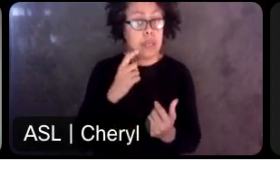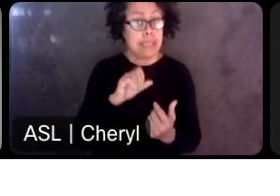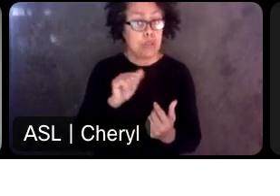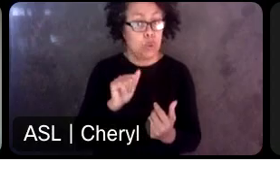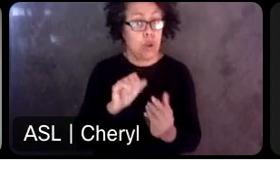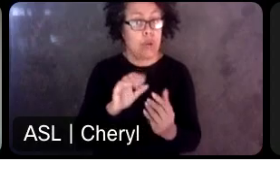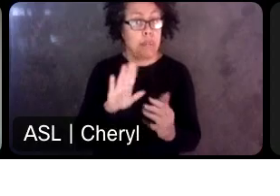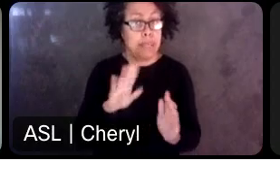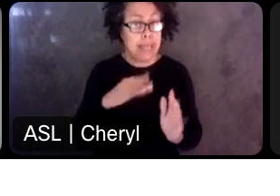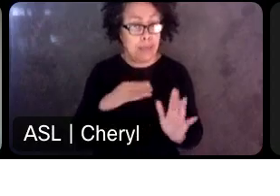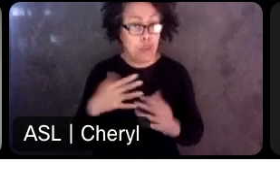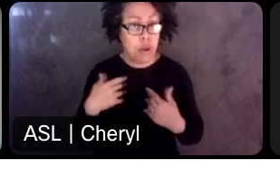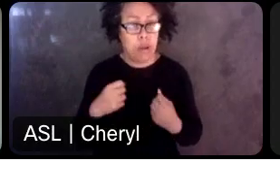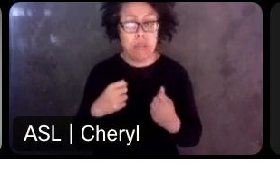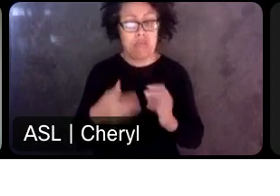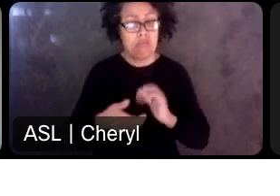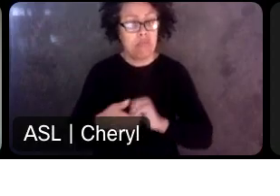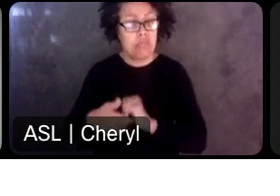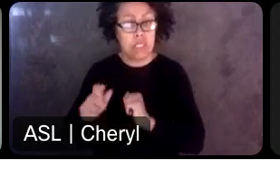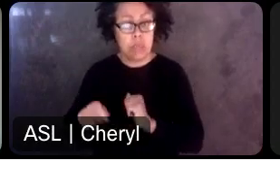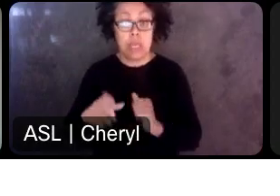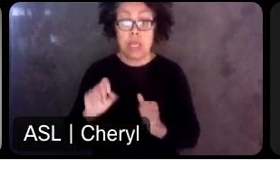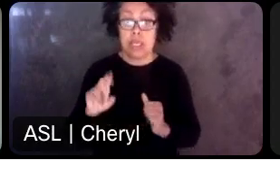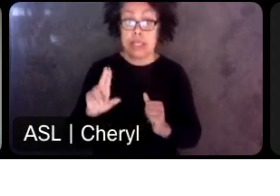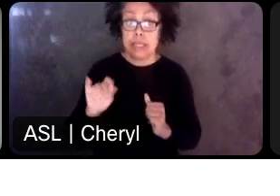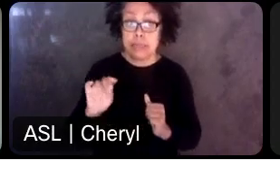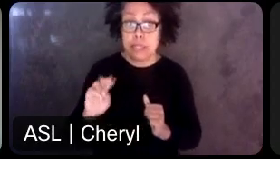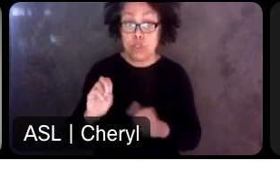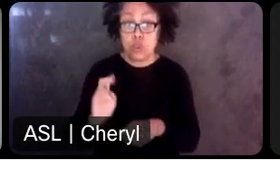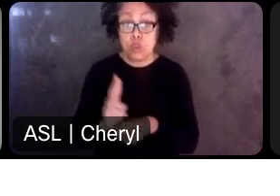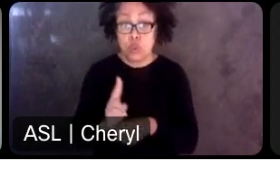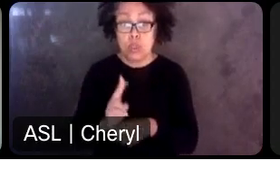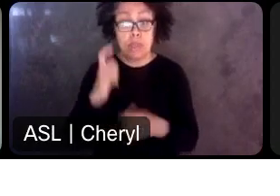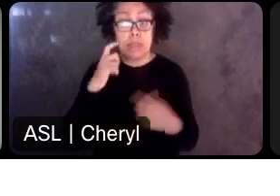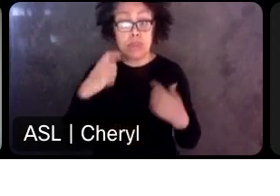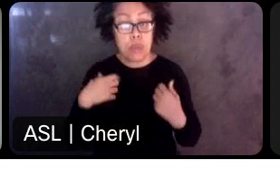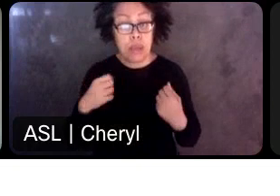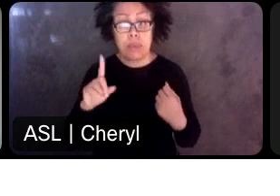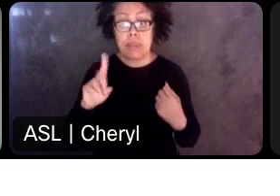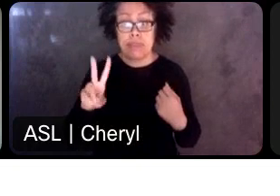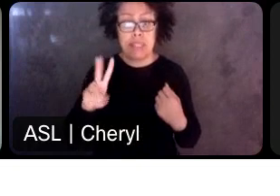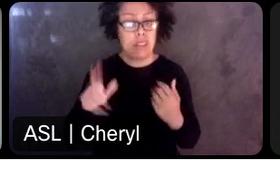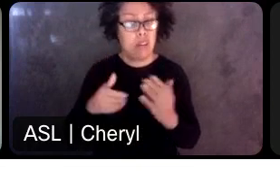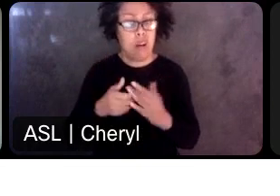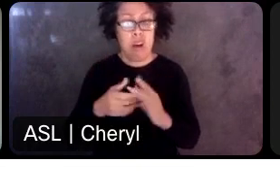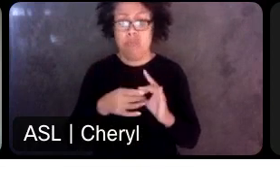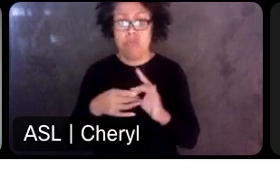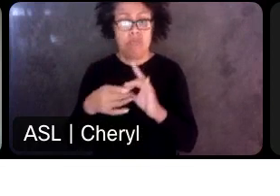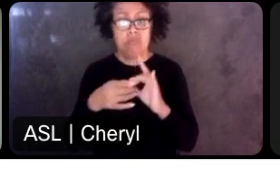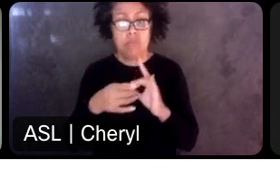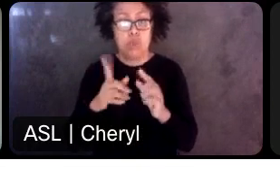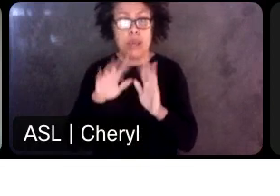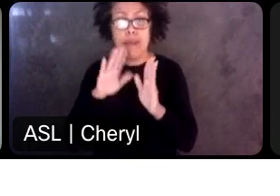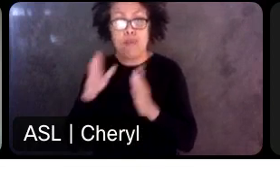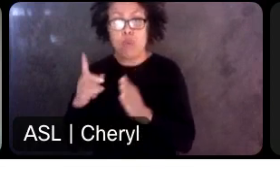Substance use, mental health, and domestic violence and sexual assault go hand in hand. You cannot treat one without